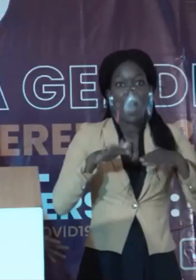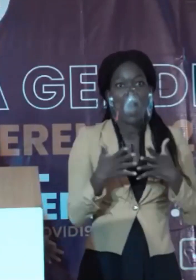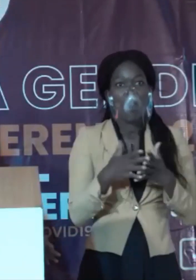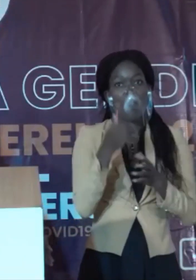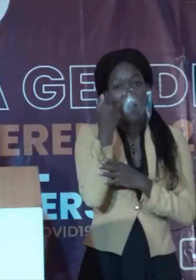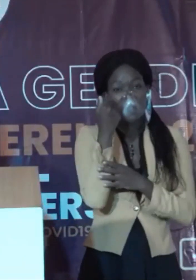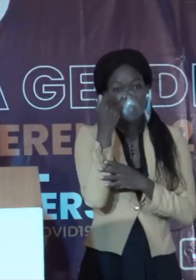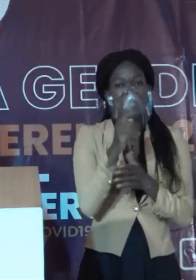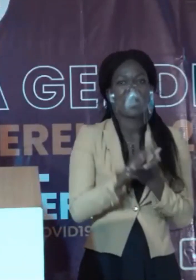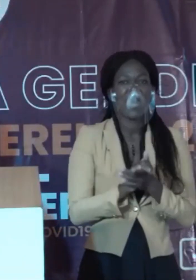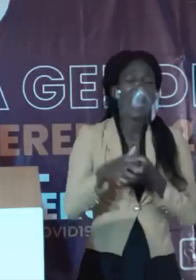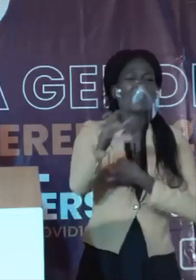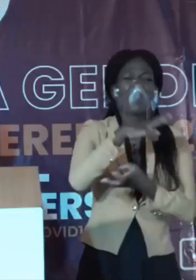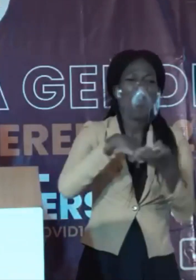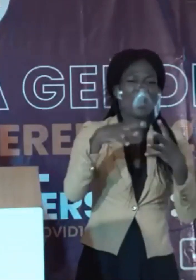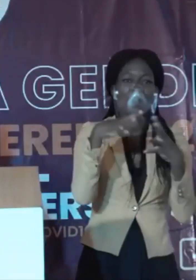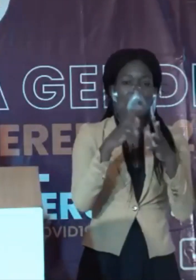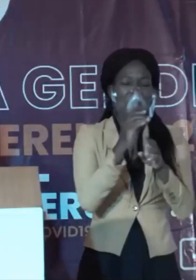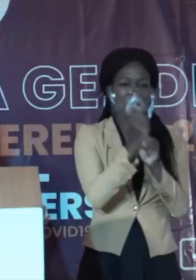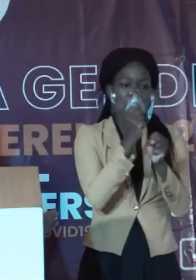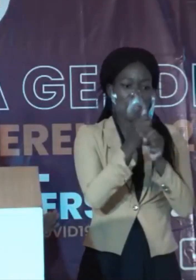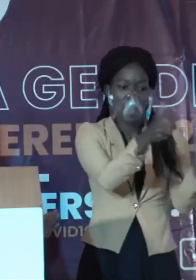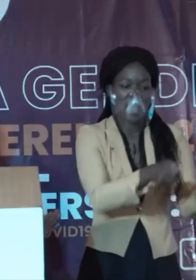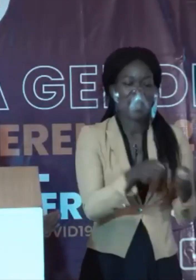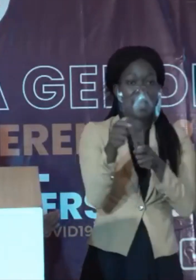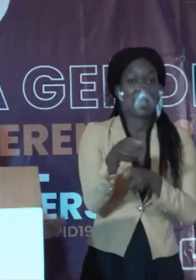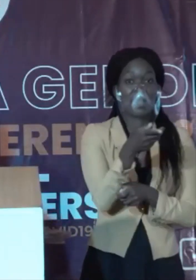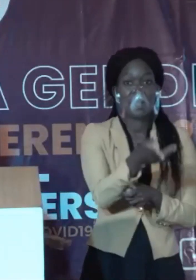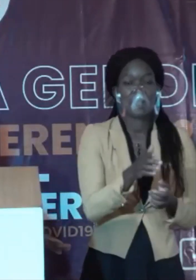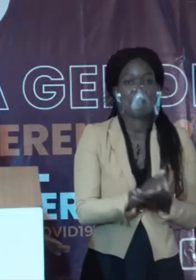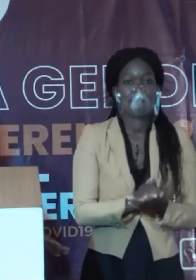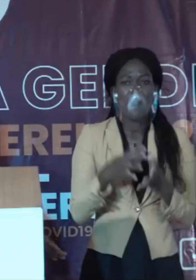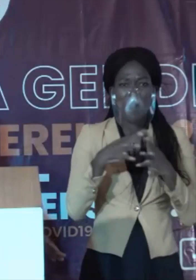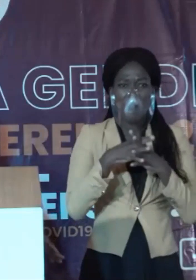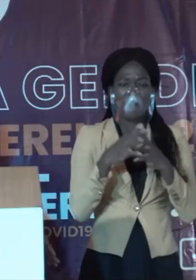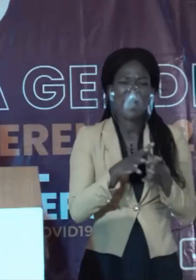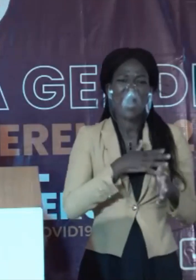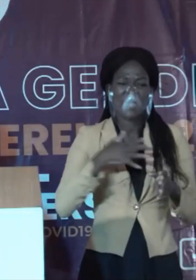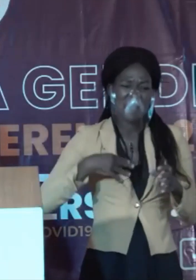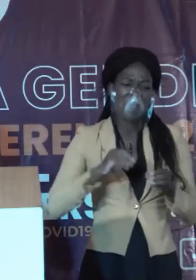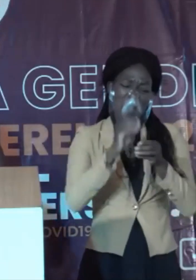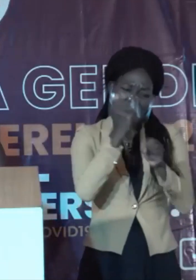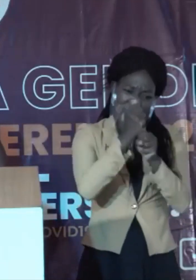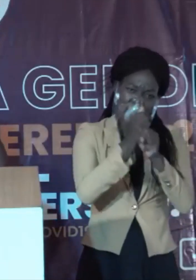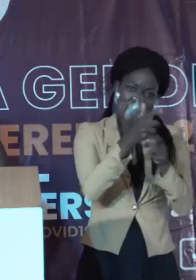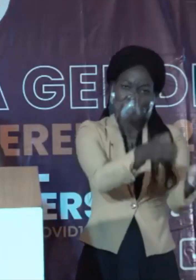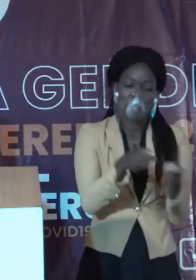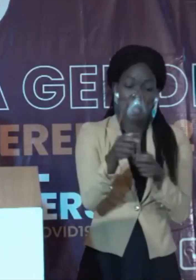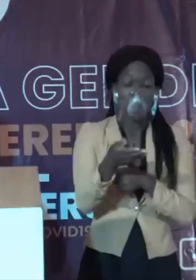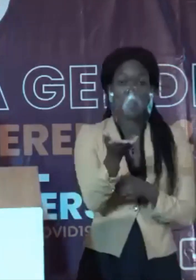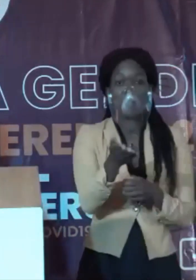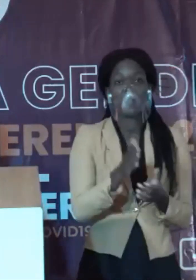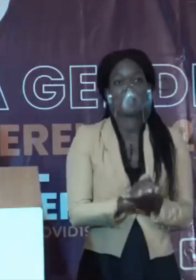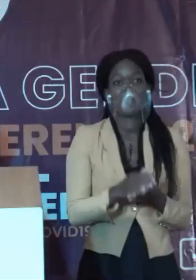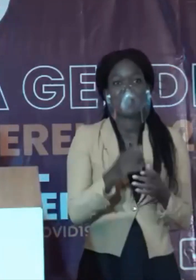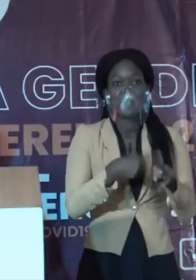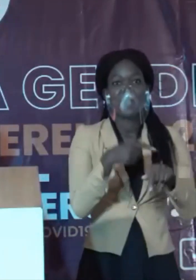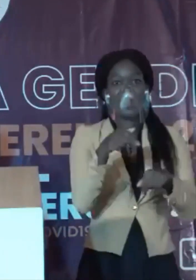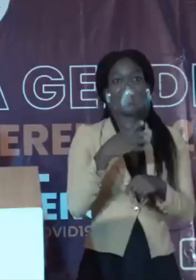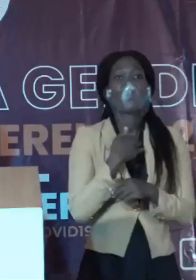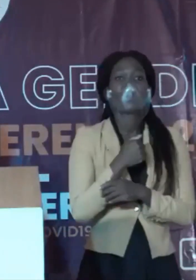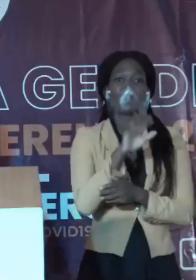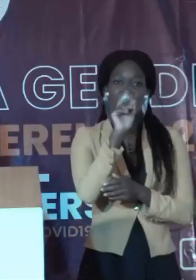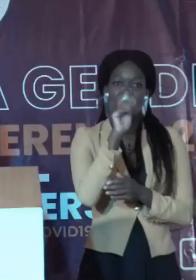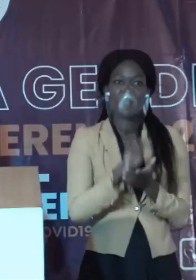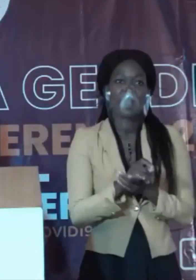pandemic has affected the agriculture sector, and particularly women in agriculture. I will now invite